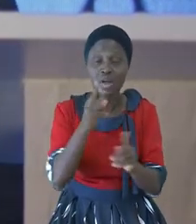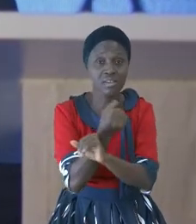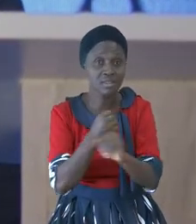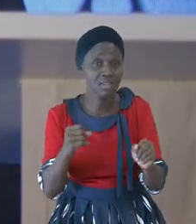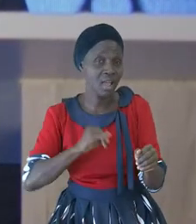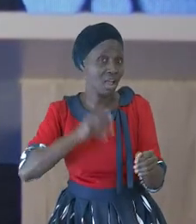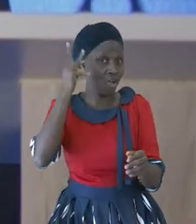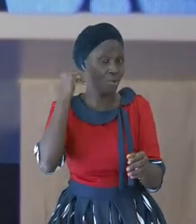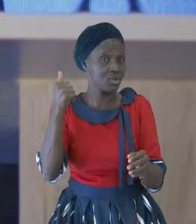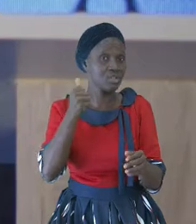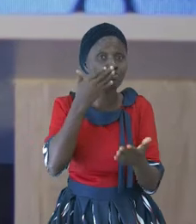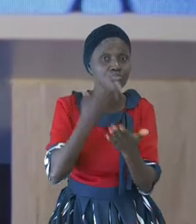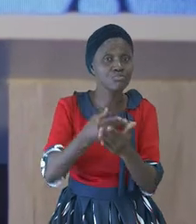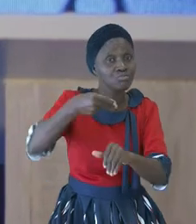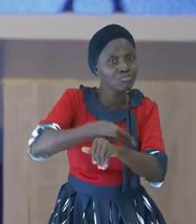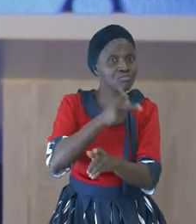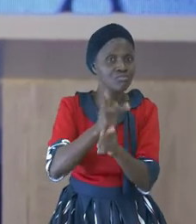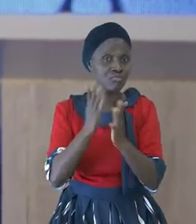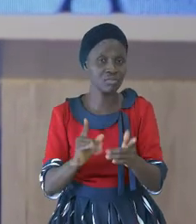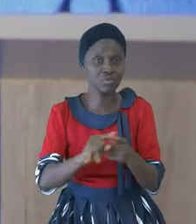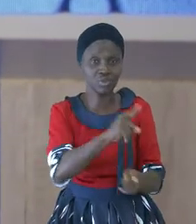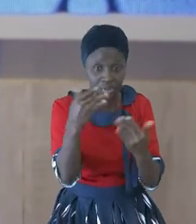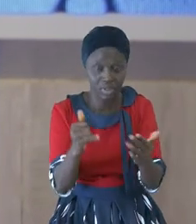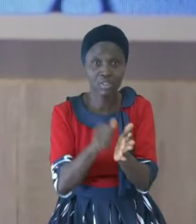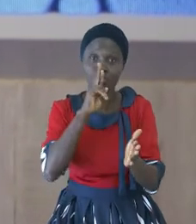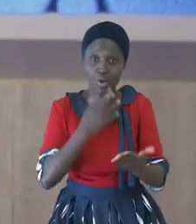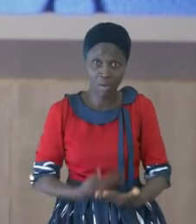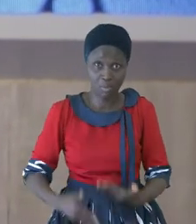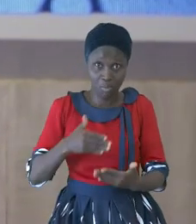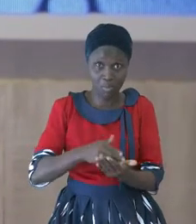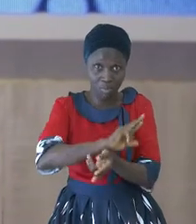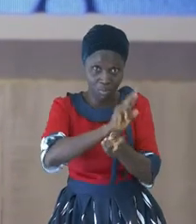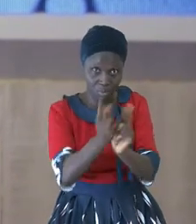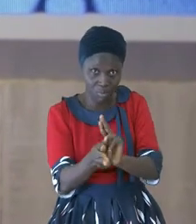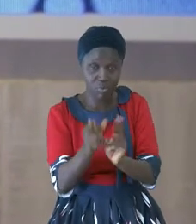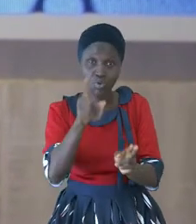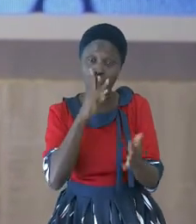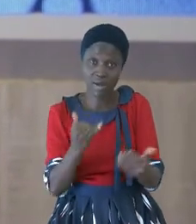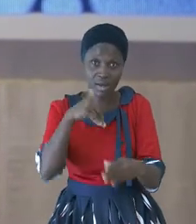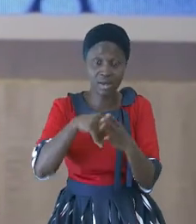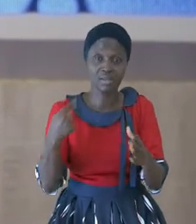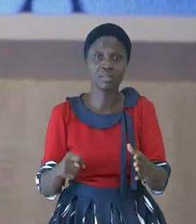good shepherd to you, and now that you are saved and you are in the kingdom, I am still